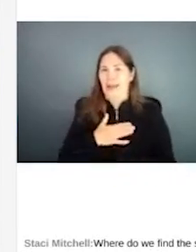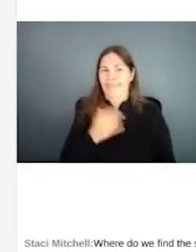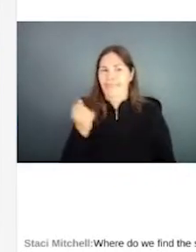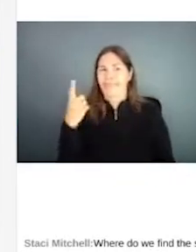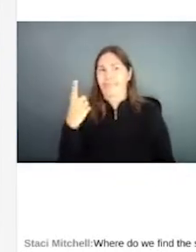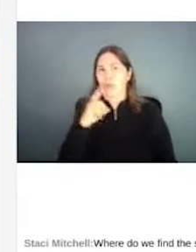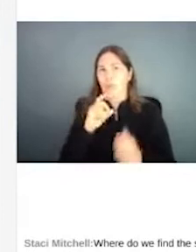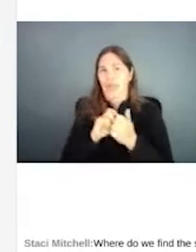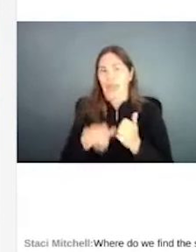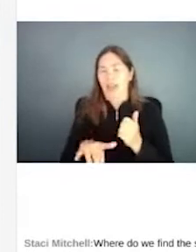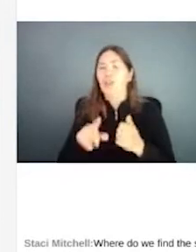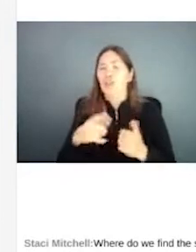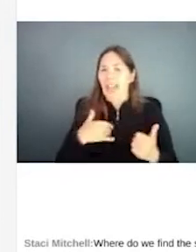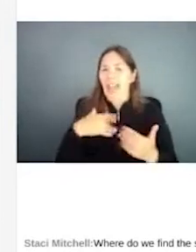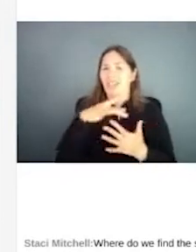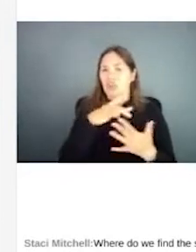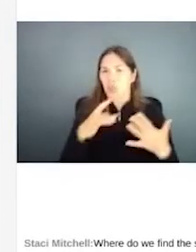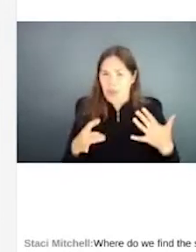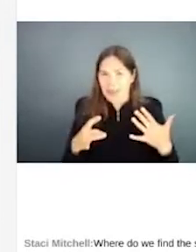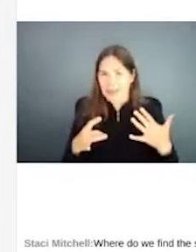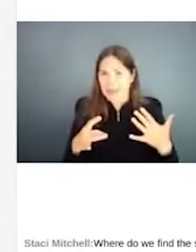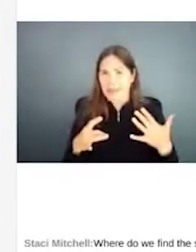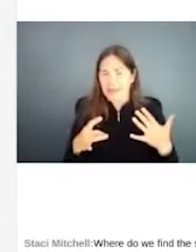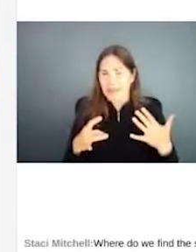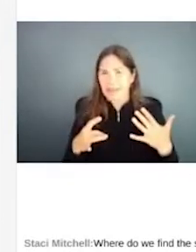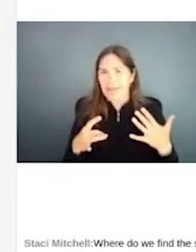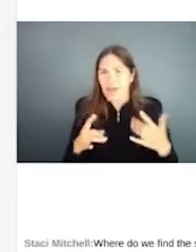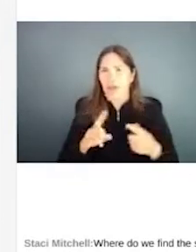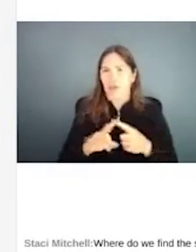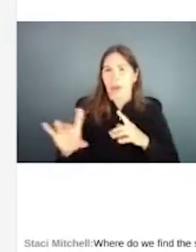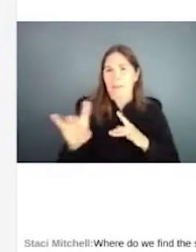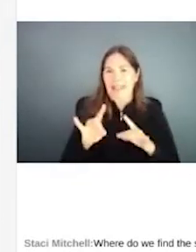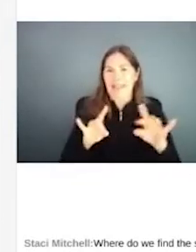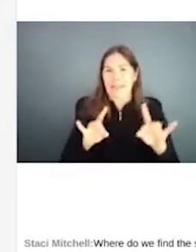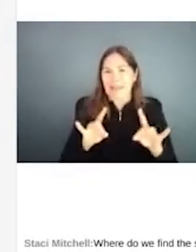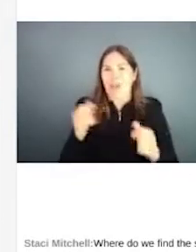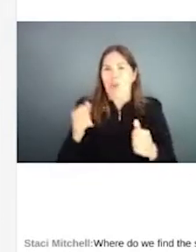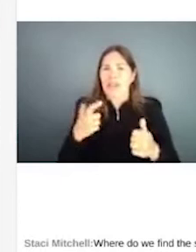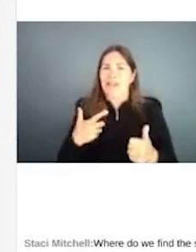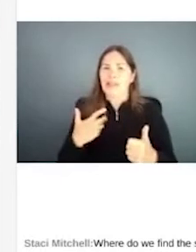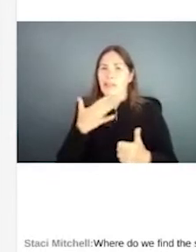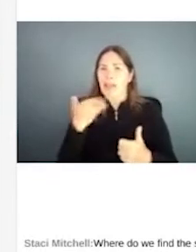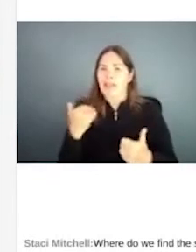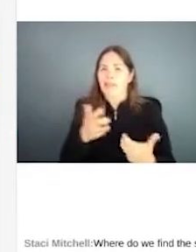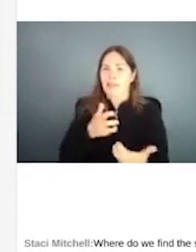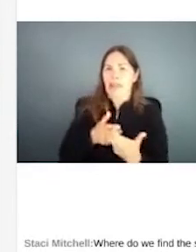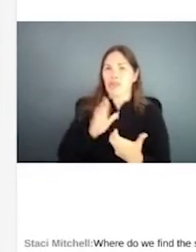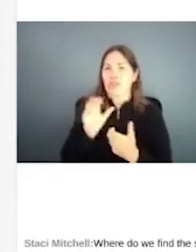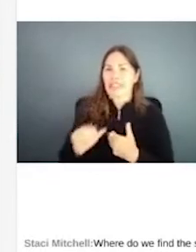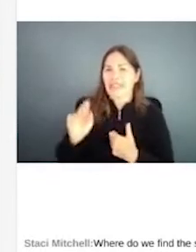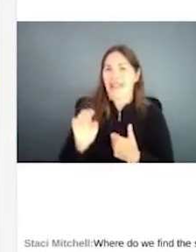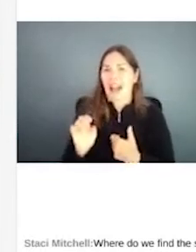have those choices to pick the one that fits your style the best. Is there